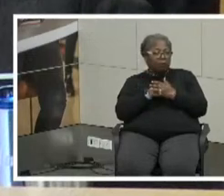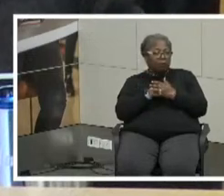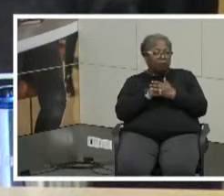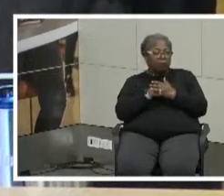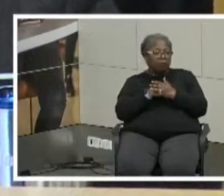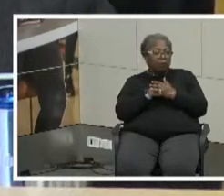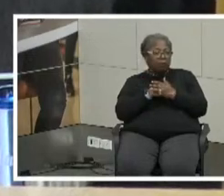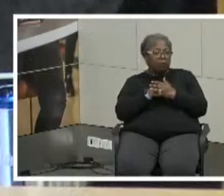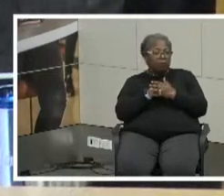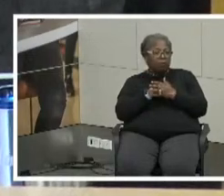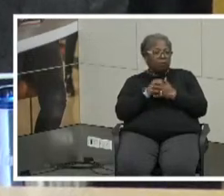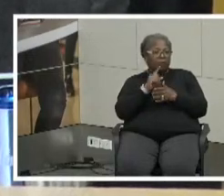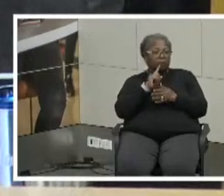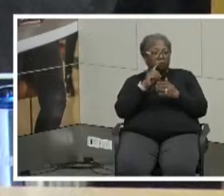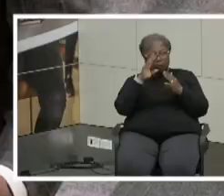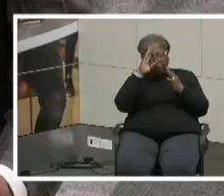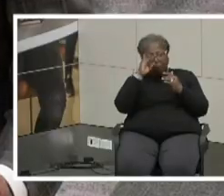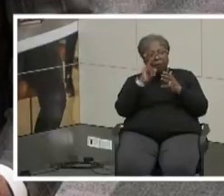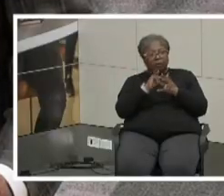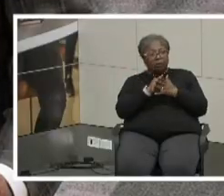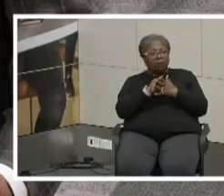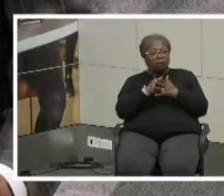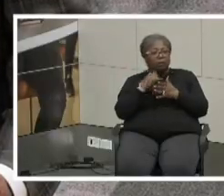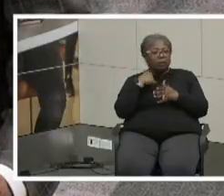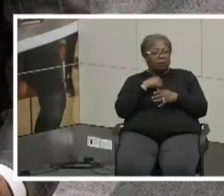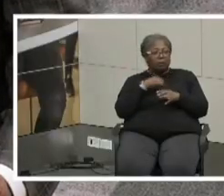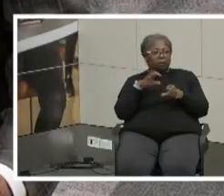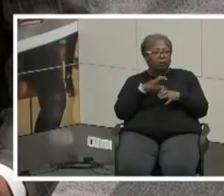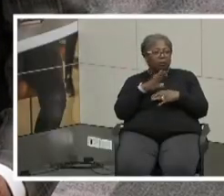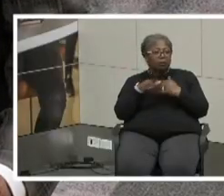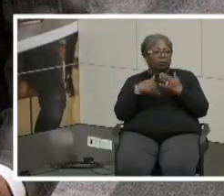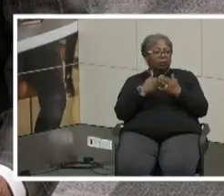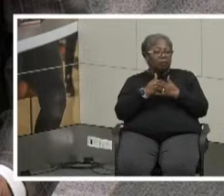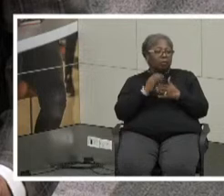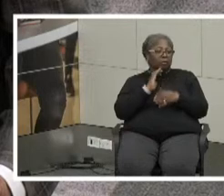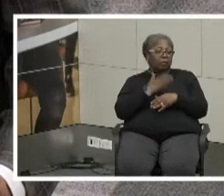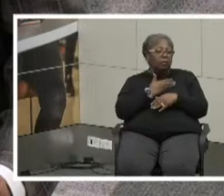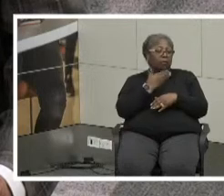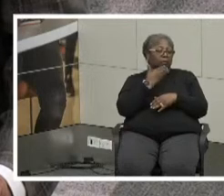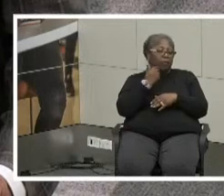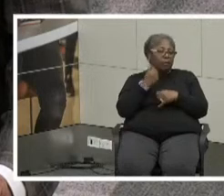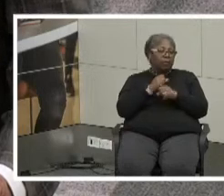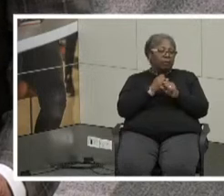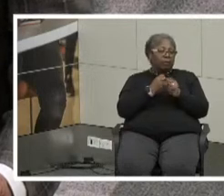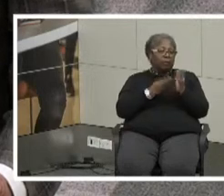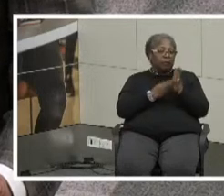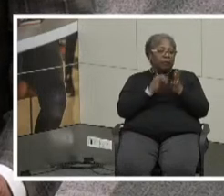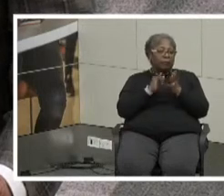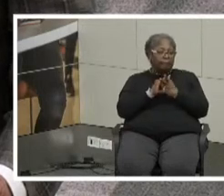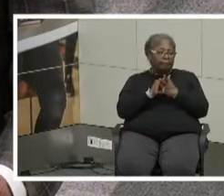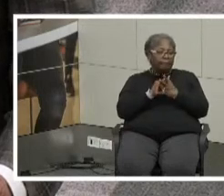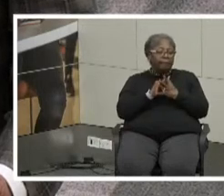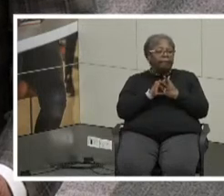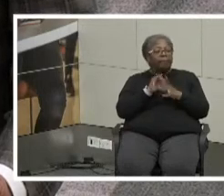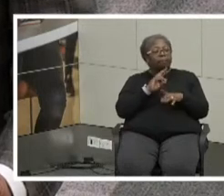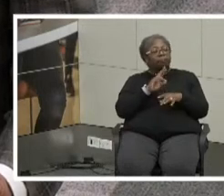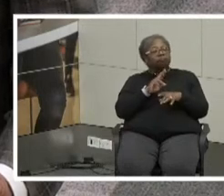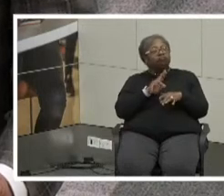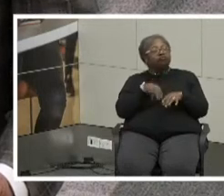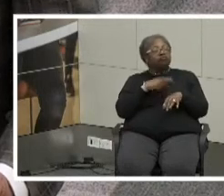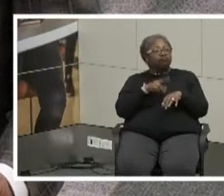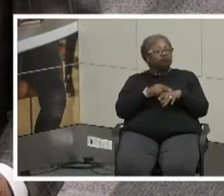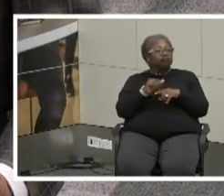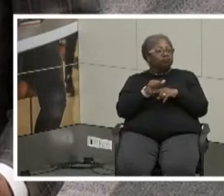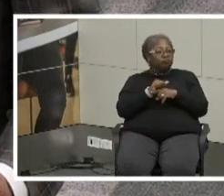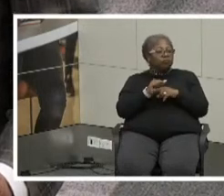it I certainly hope and we're doing all of our best to make sure that uh you know the common practice a lot of times